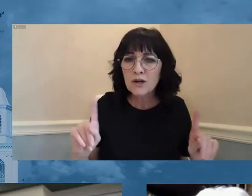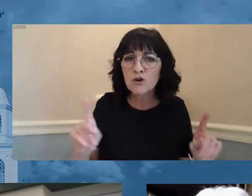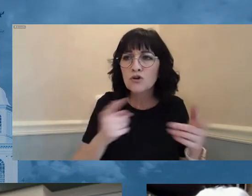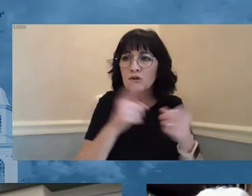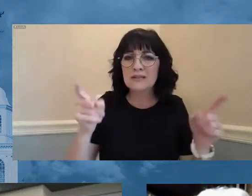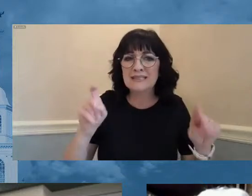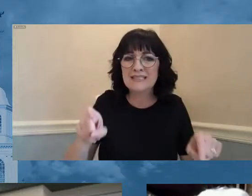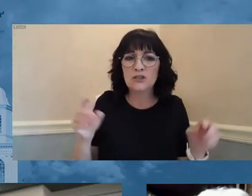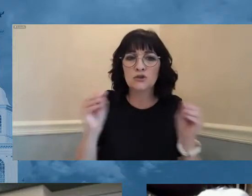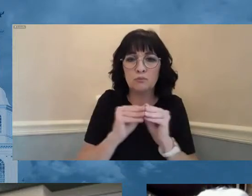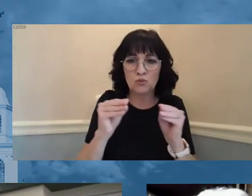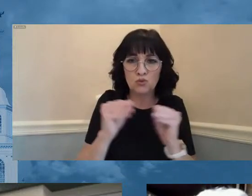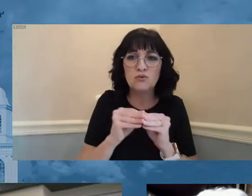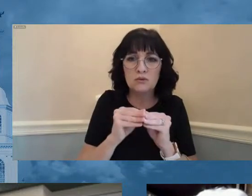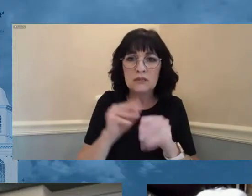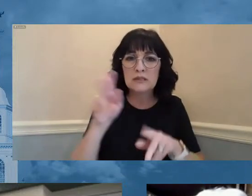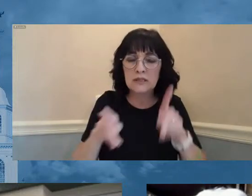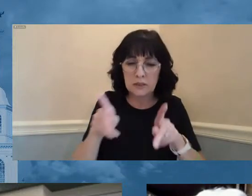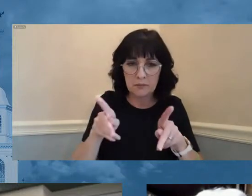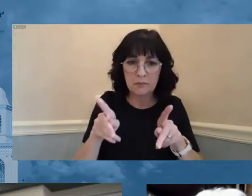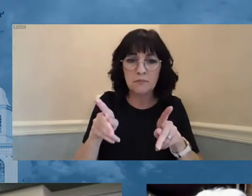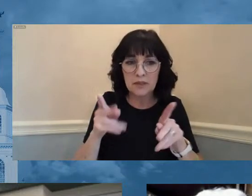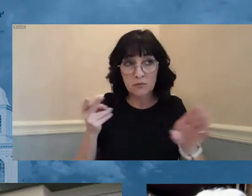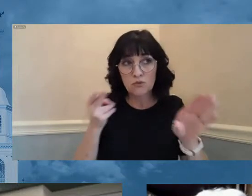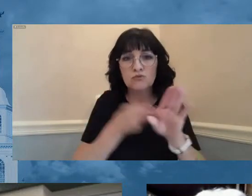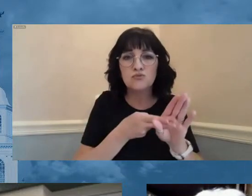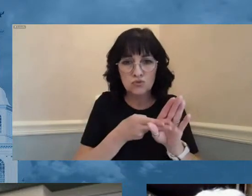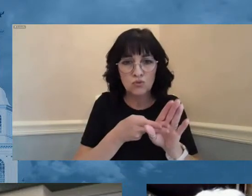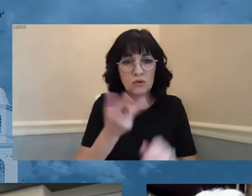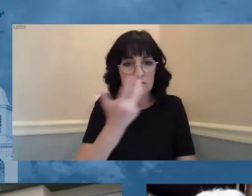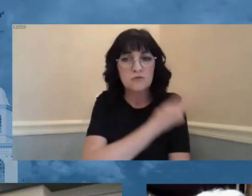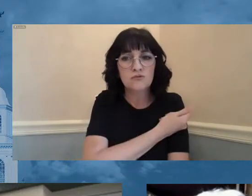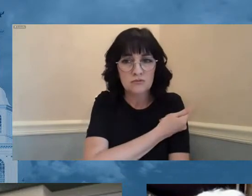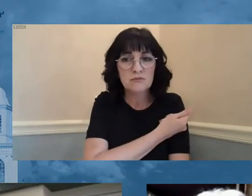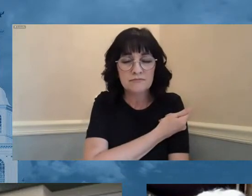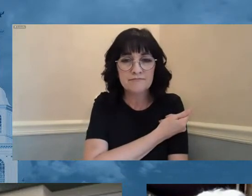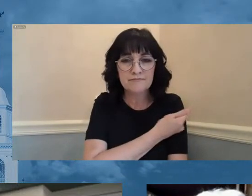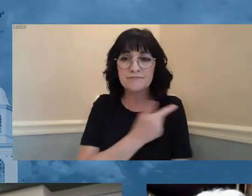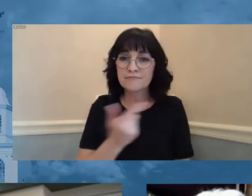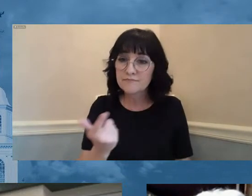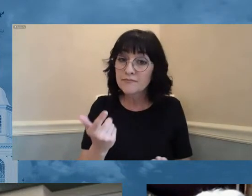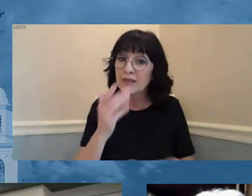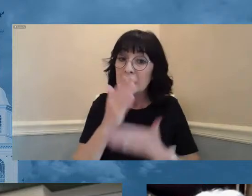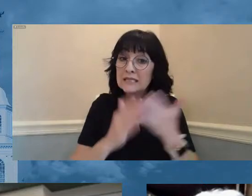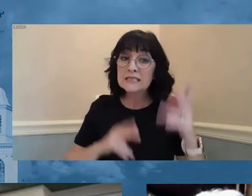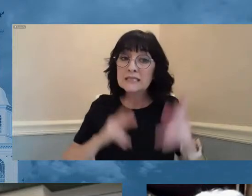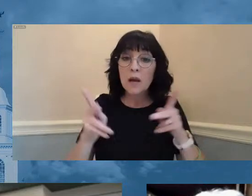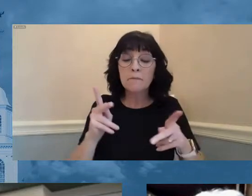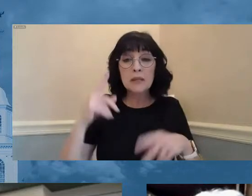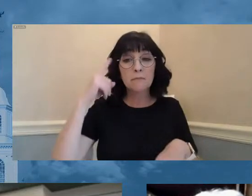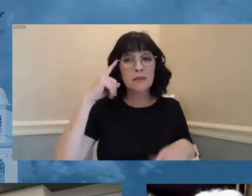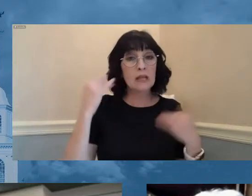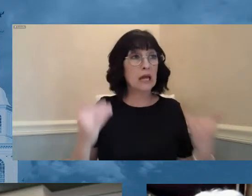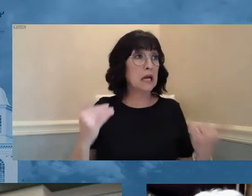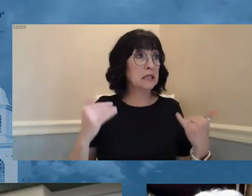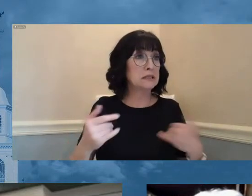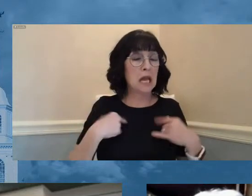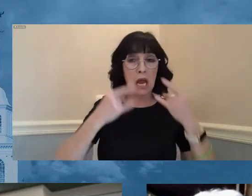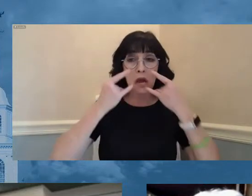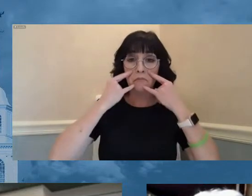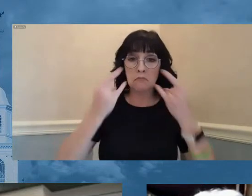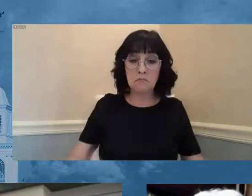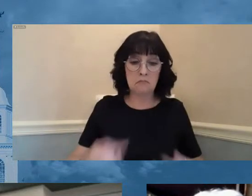Wear a mask when you're indoors in particular. When you're outdoors, as Dr. Rattay said, new guidance there. But be